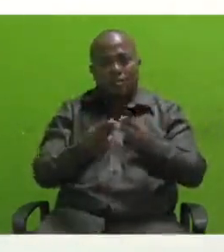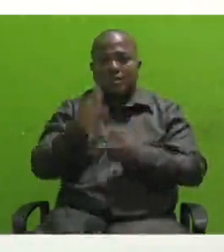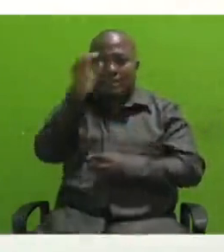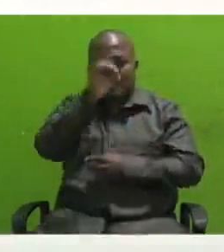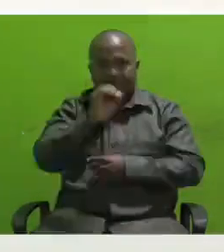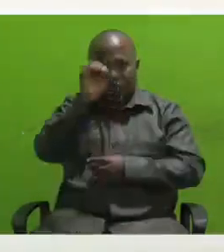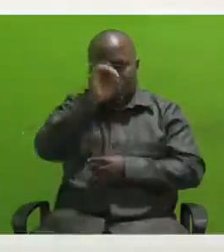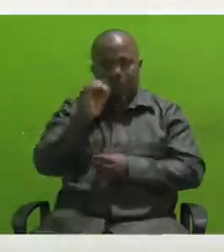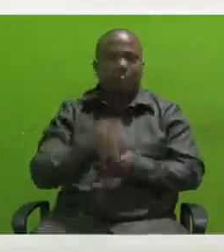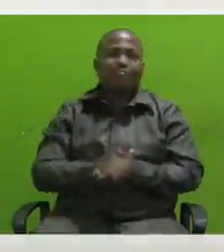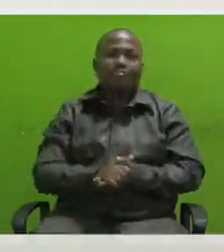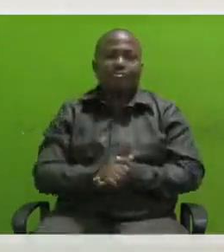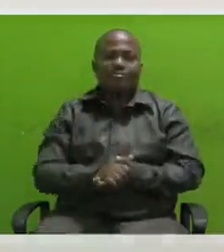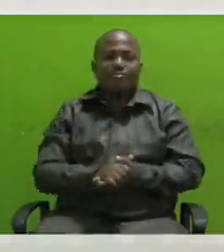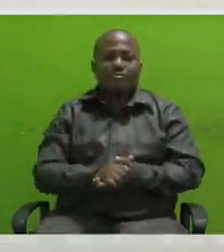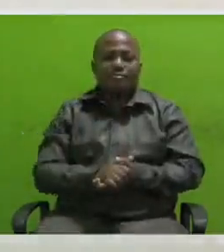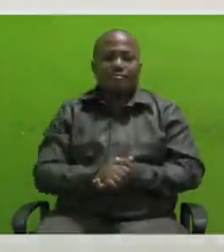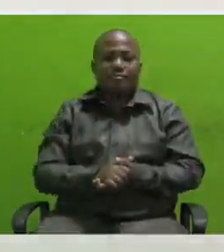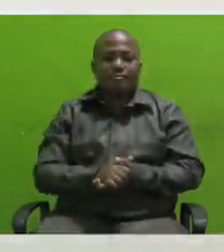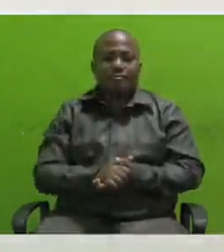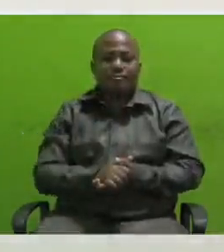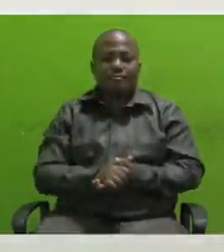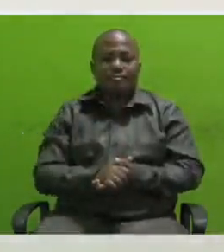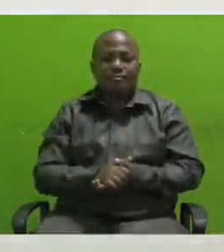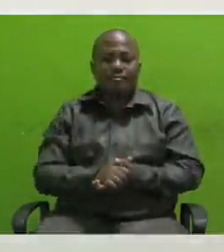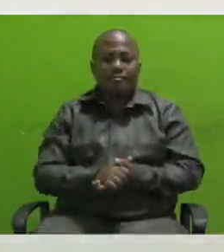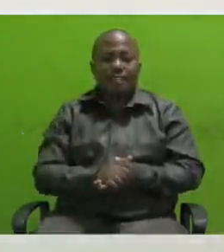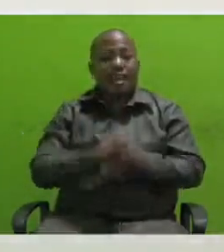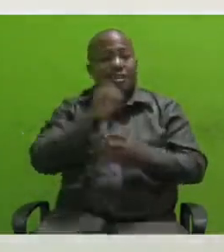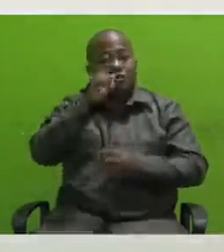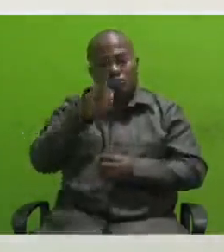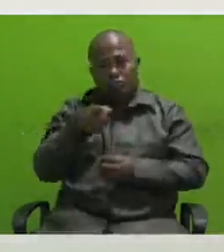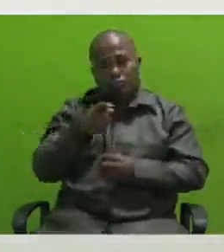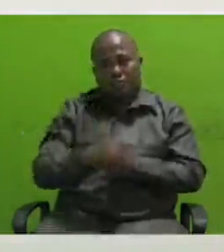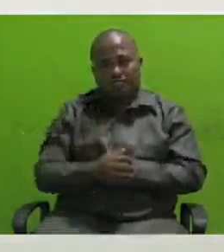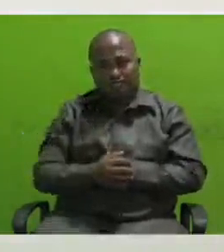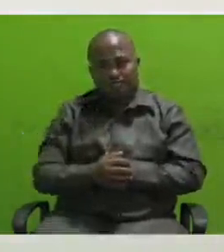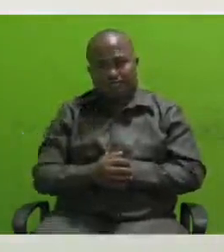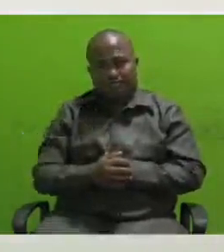0. That is equal to 0. So,